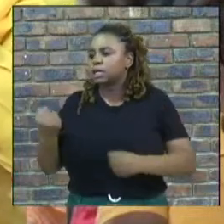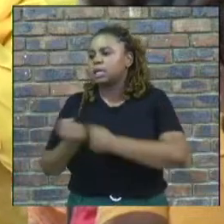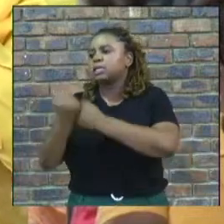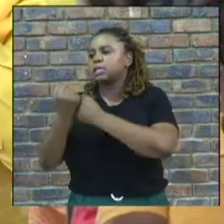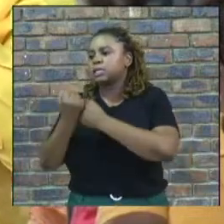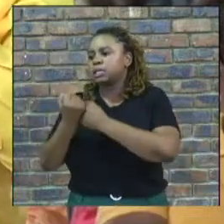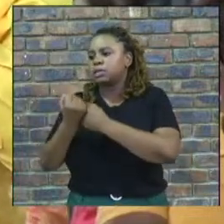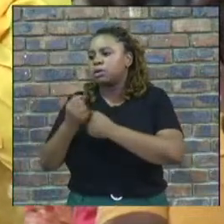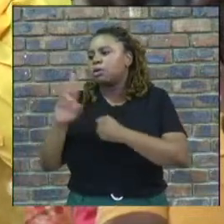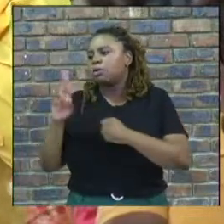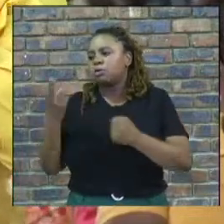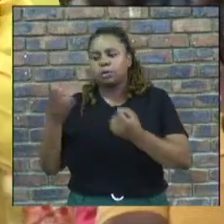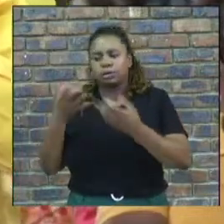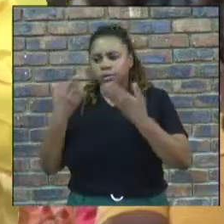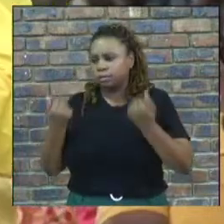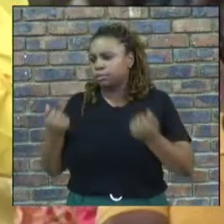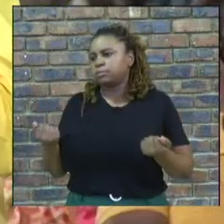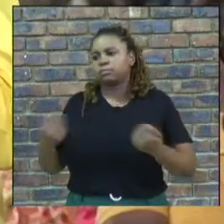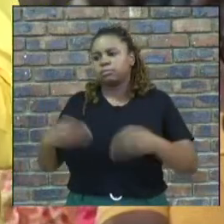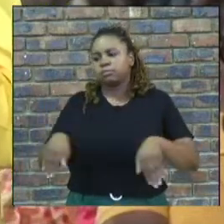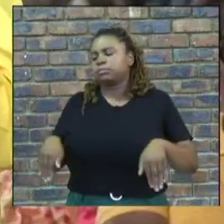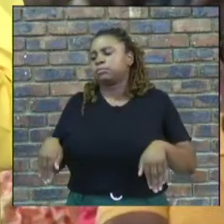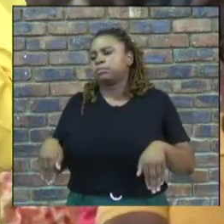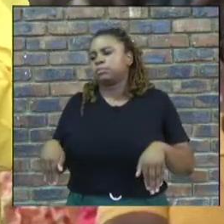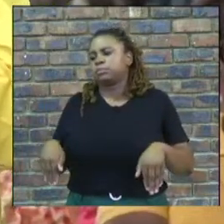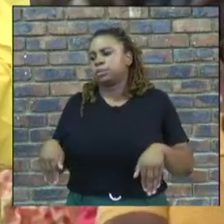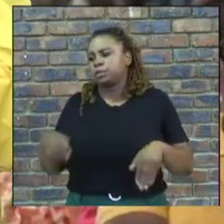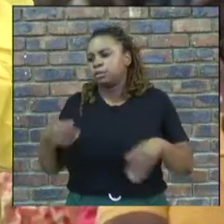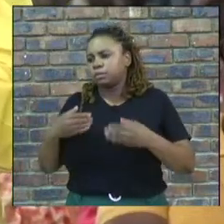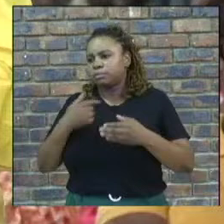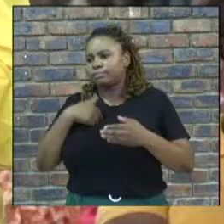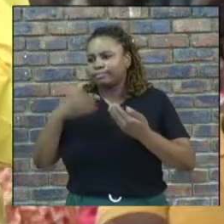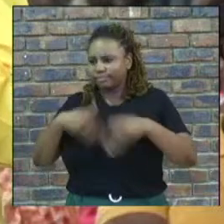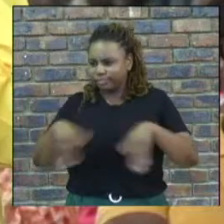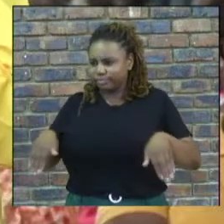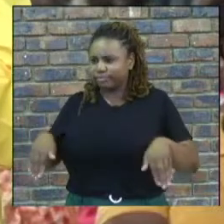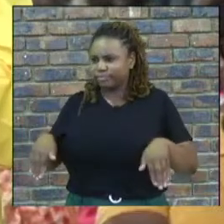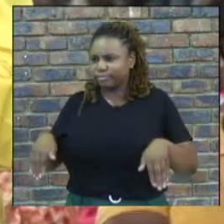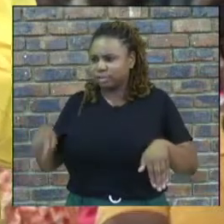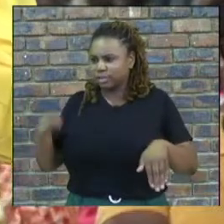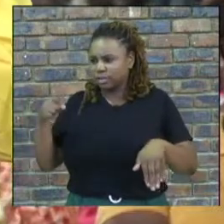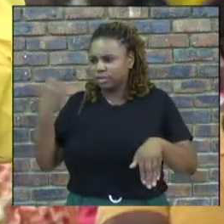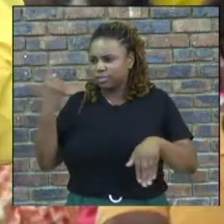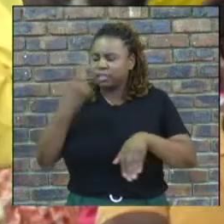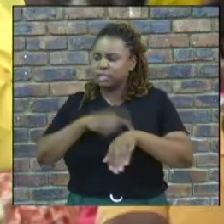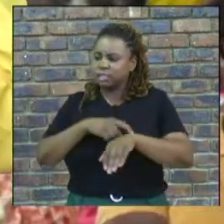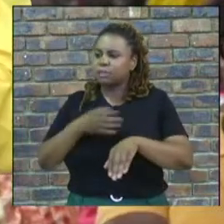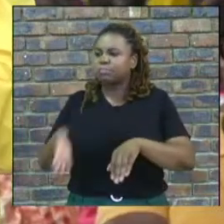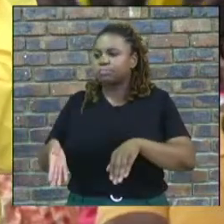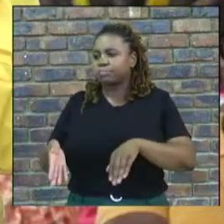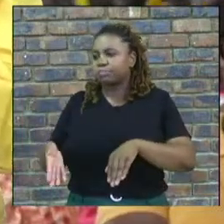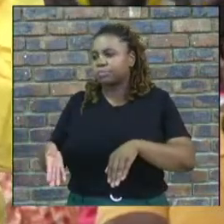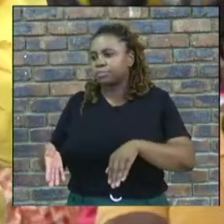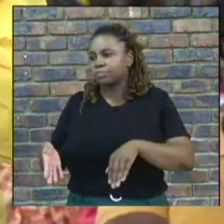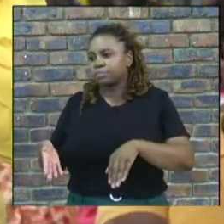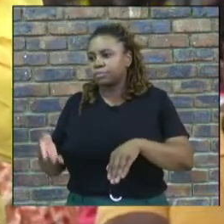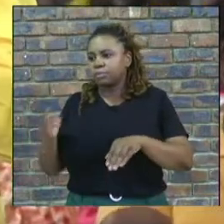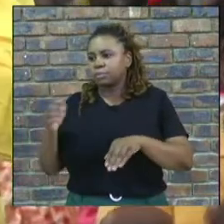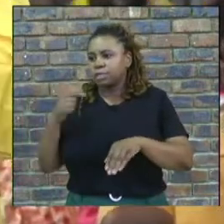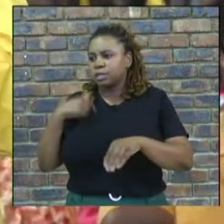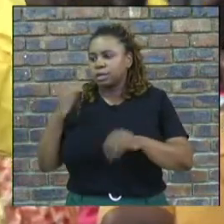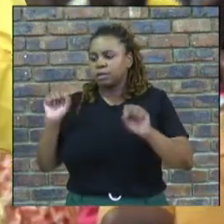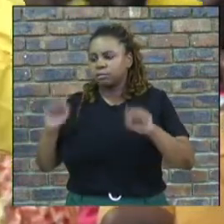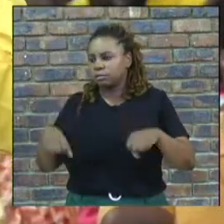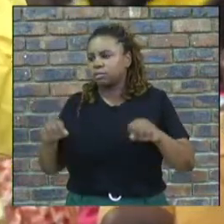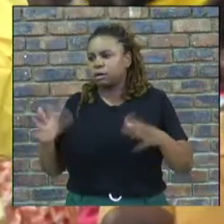lento ni. Ugovernment uyayiletha kimi. Ngiqala ukuyibona nje manje sengithi yebo. Azange nginike